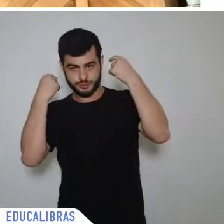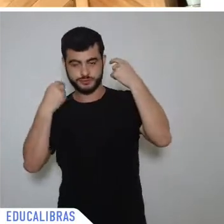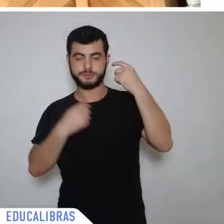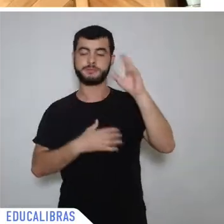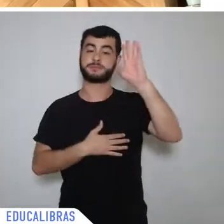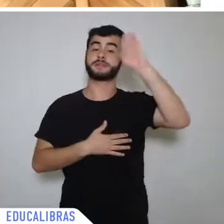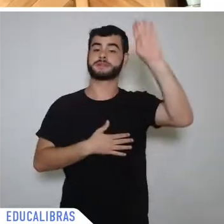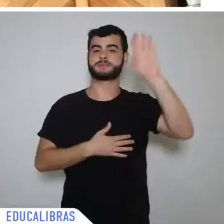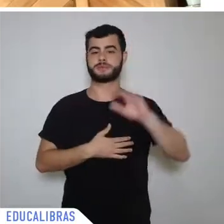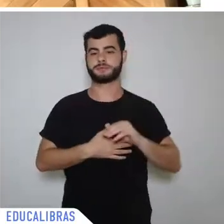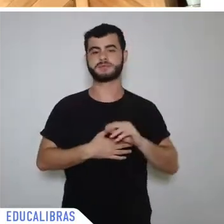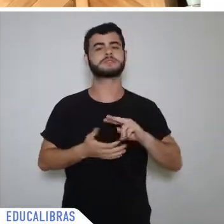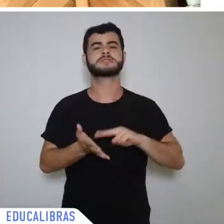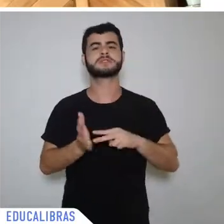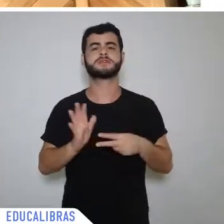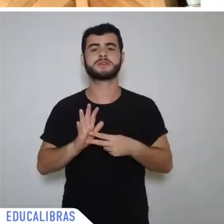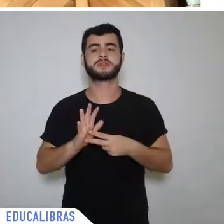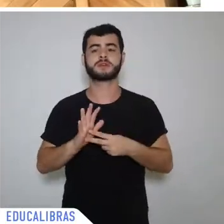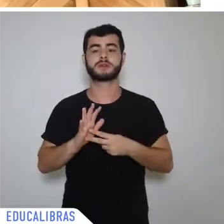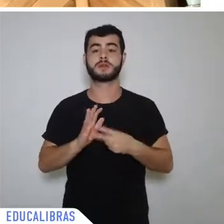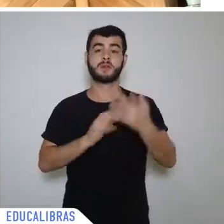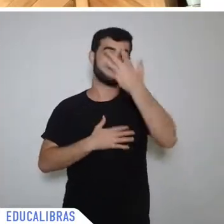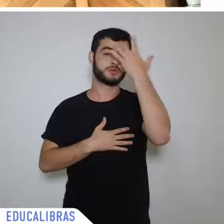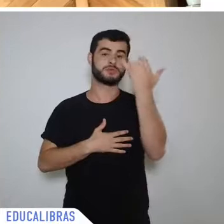In Argentina, things are different.